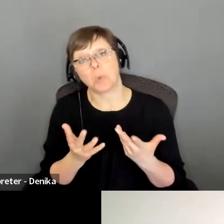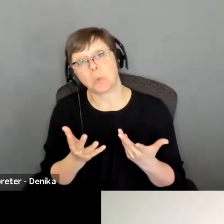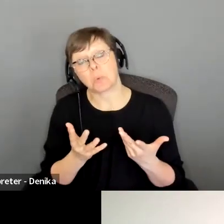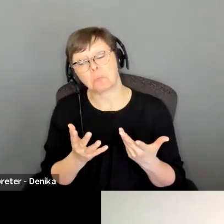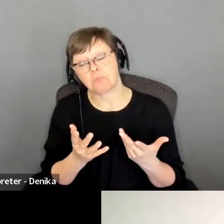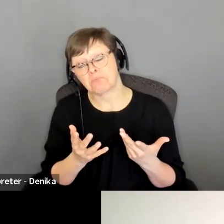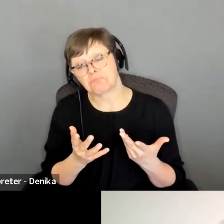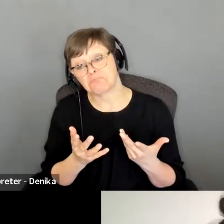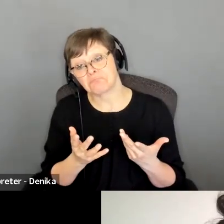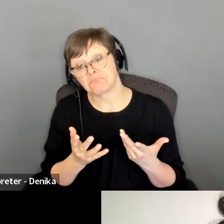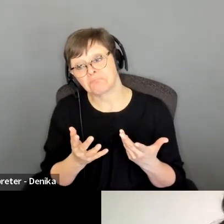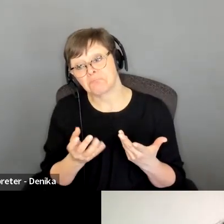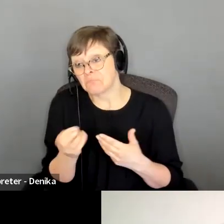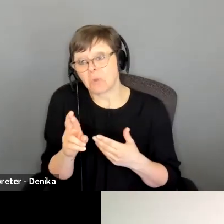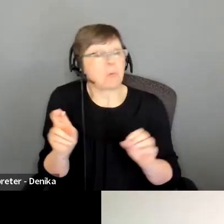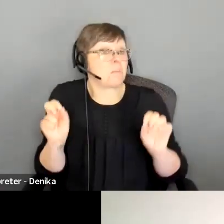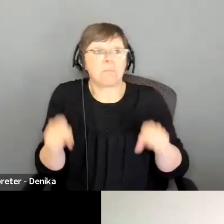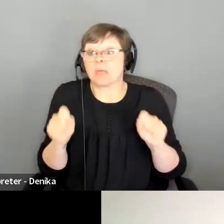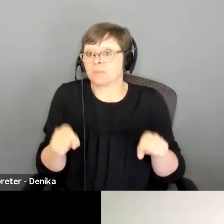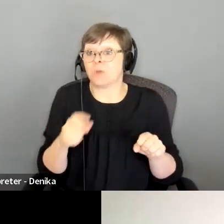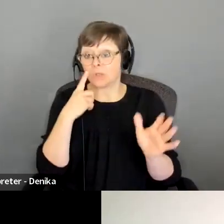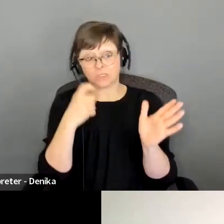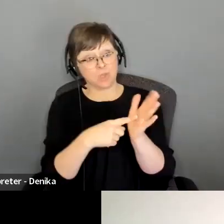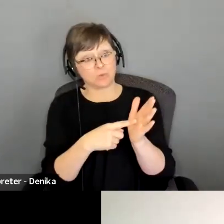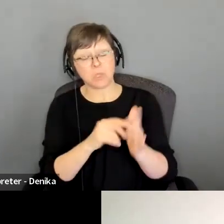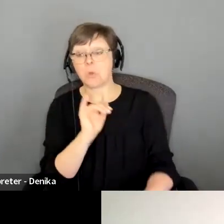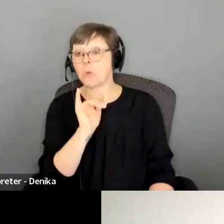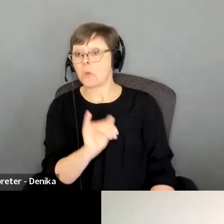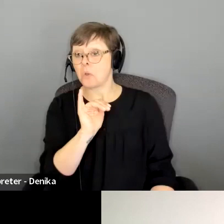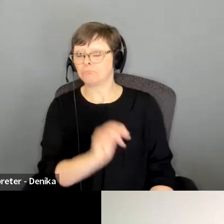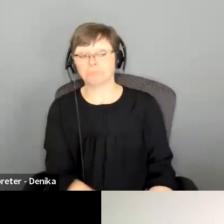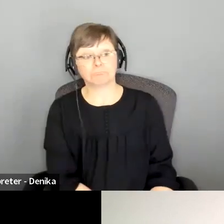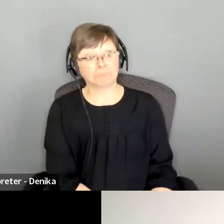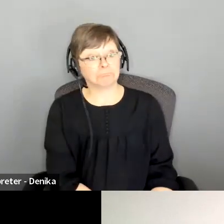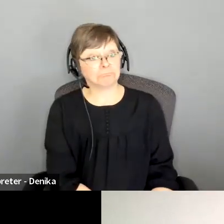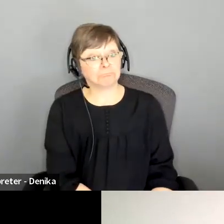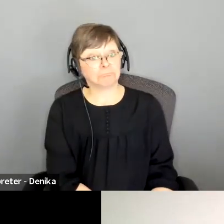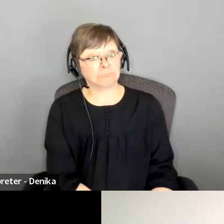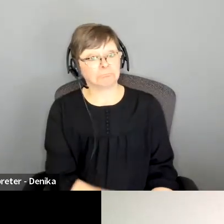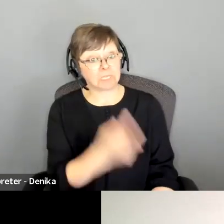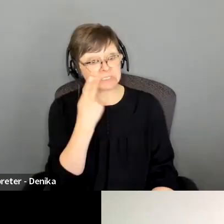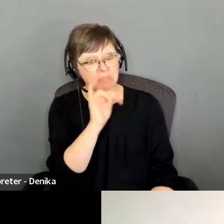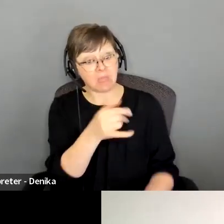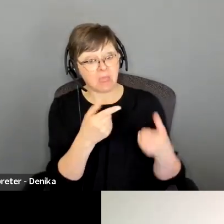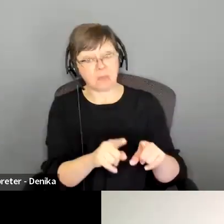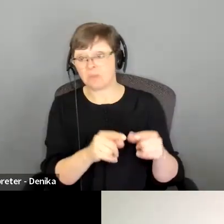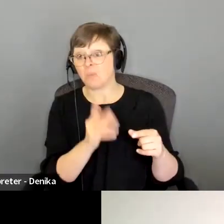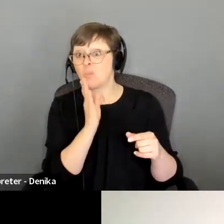It could simply just be the practice of noticing, this is what happens. I wonder if there is or will be a pattern in the